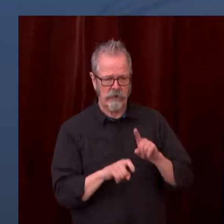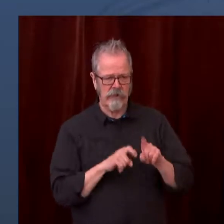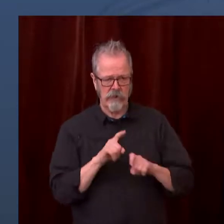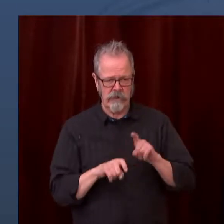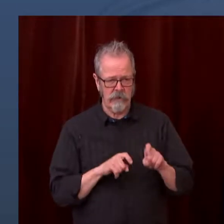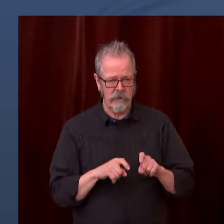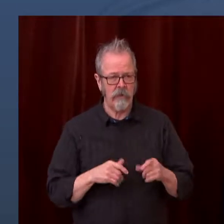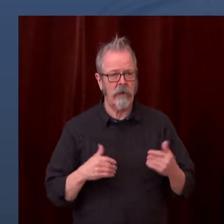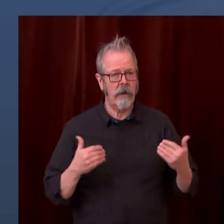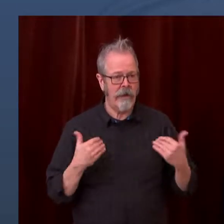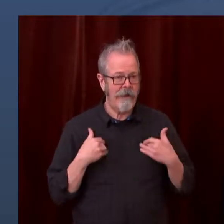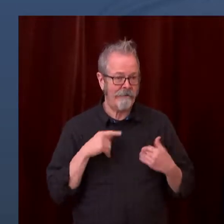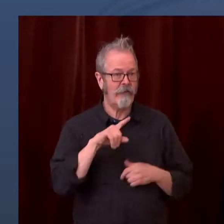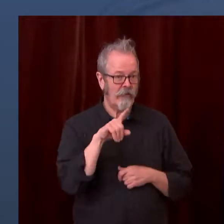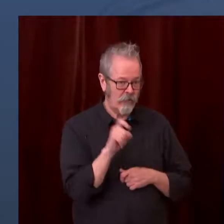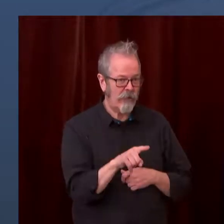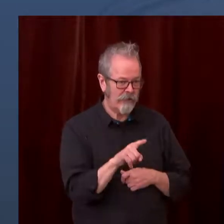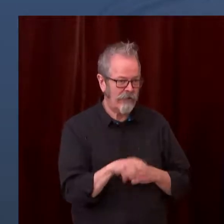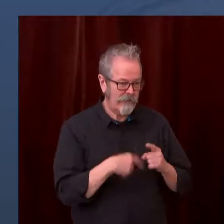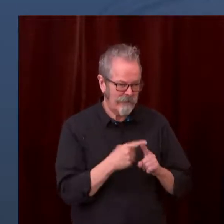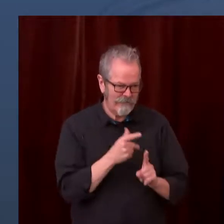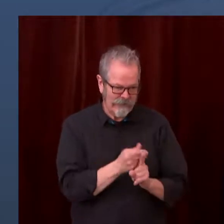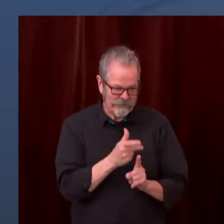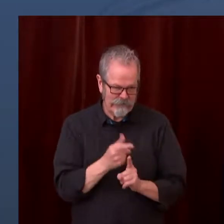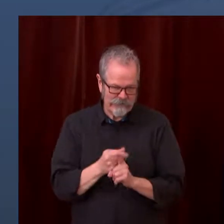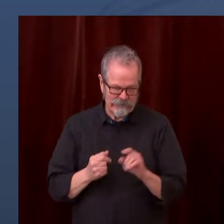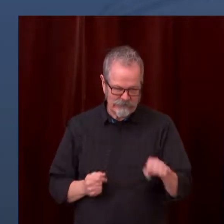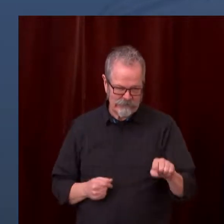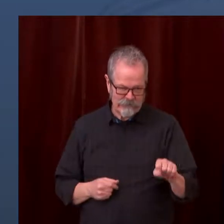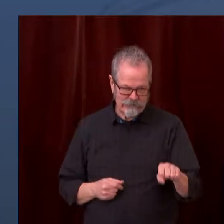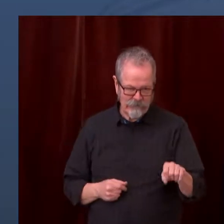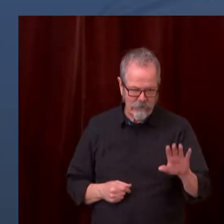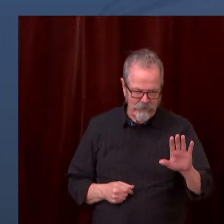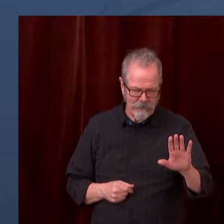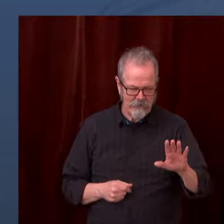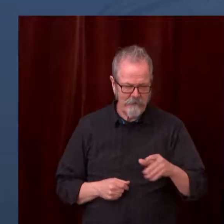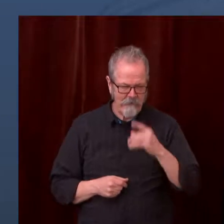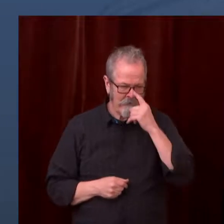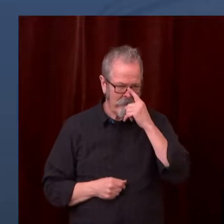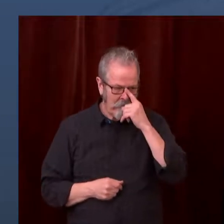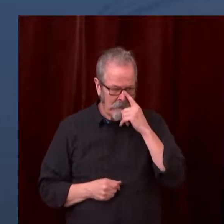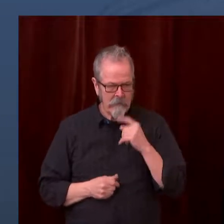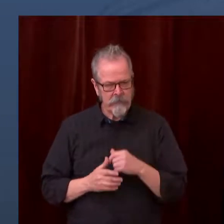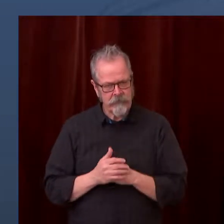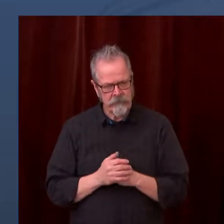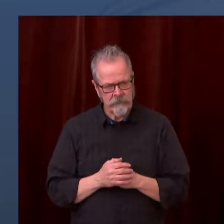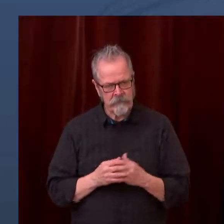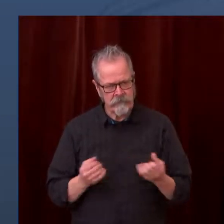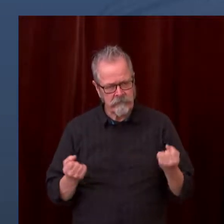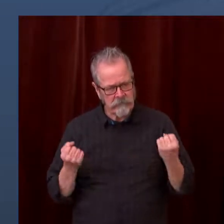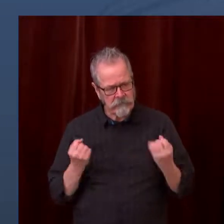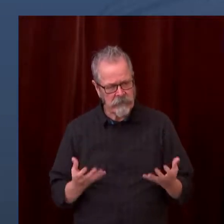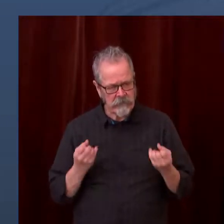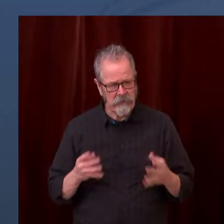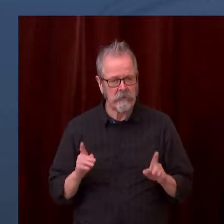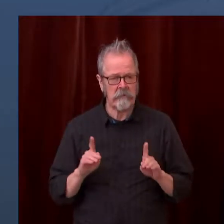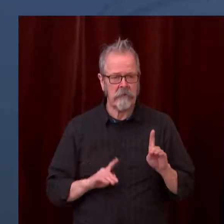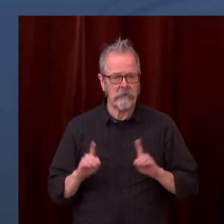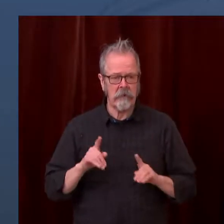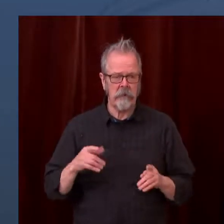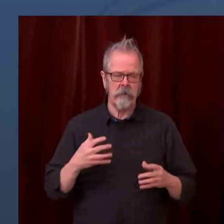allocations. Obviously, you've heard a lot of people say that they are having a hard time getting their vaccine. We're now